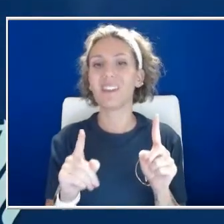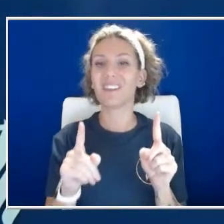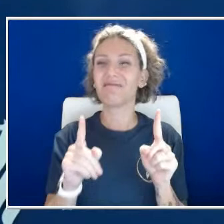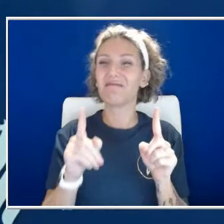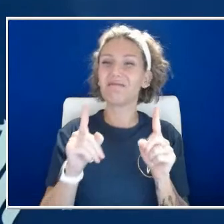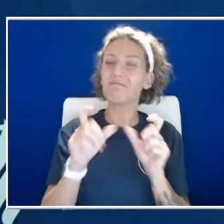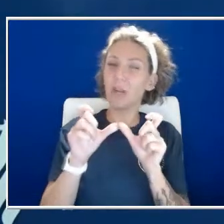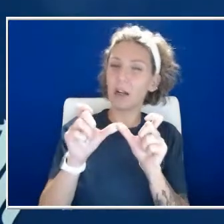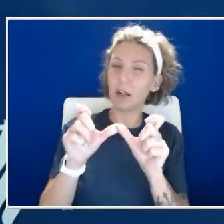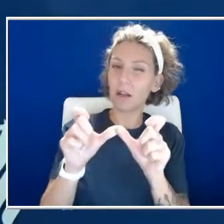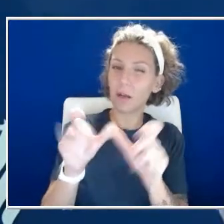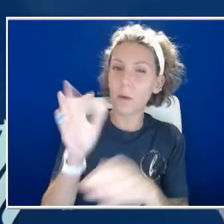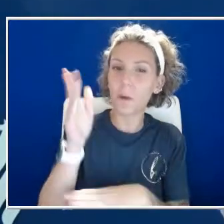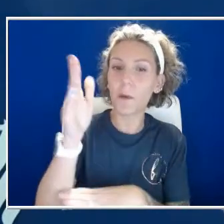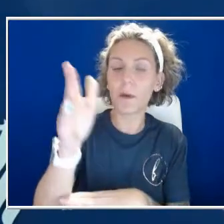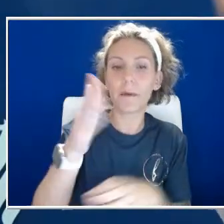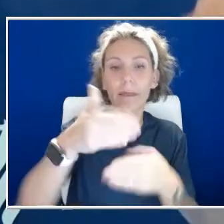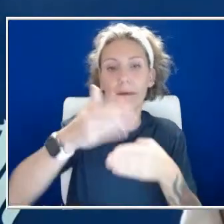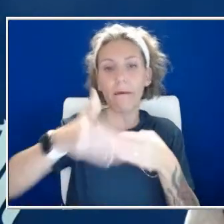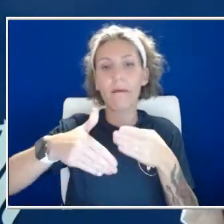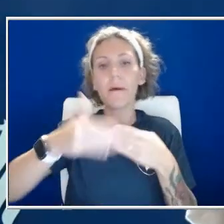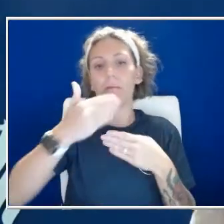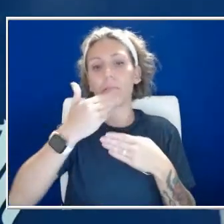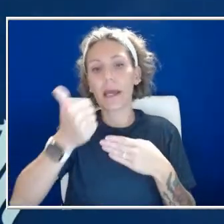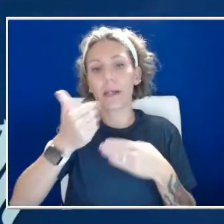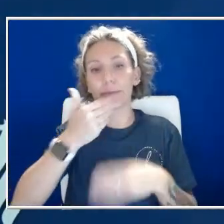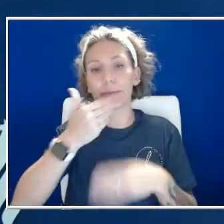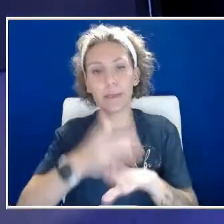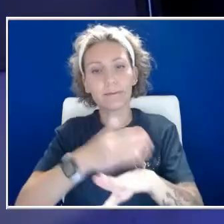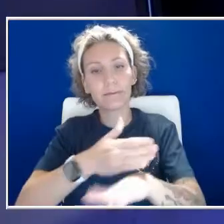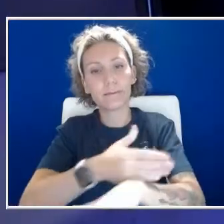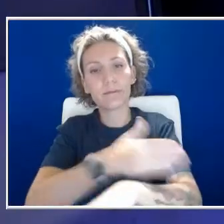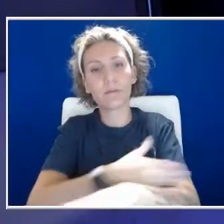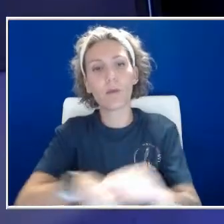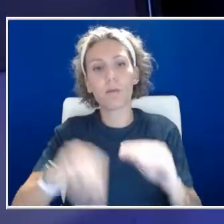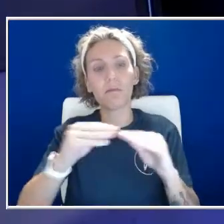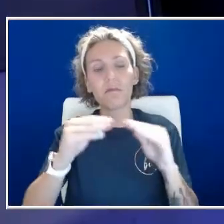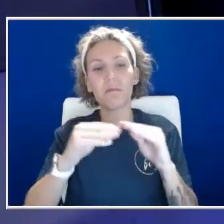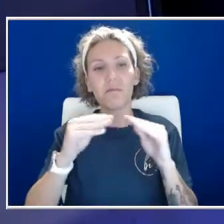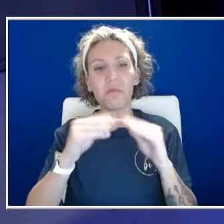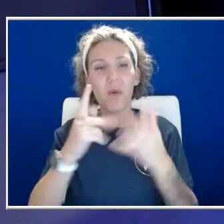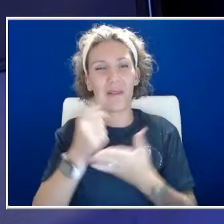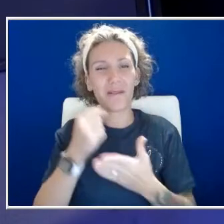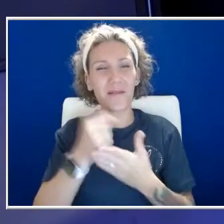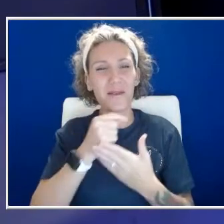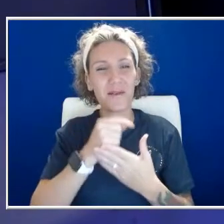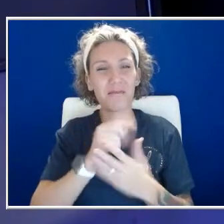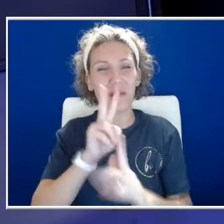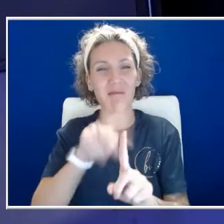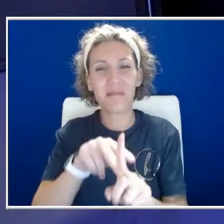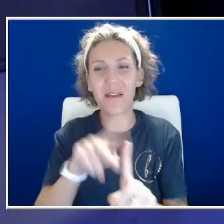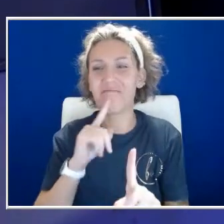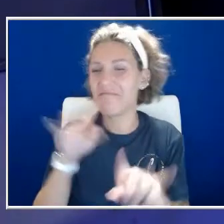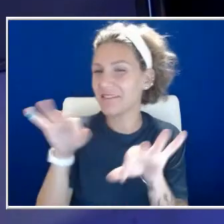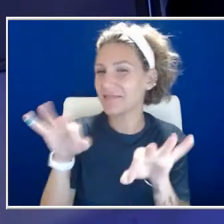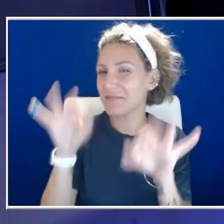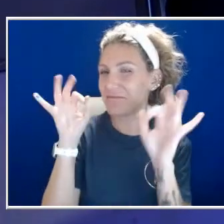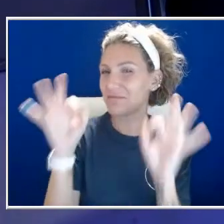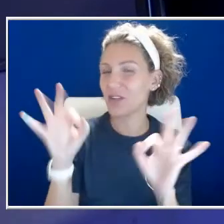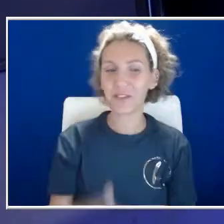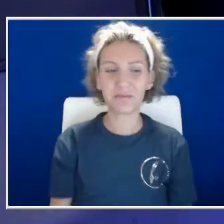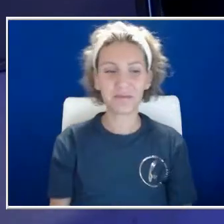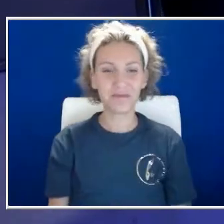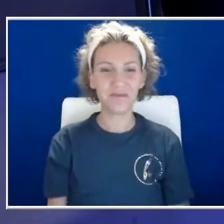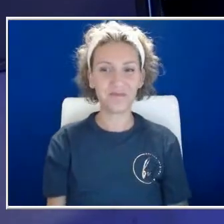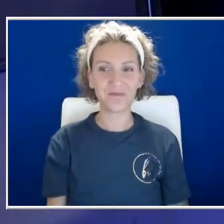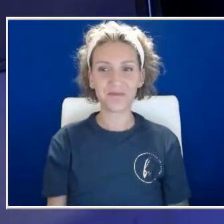the outcome better and better the more effort you apply. I love it when you're here to explain things to me. You always explain it perfectly. Okay, so